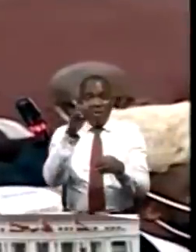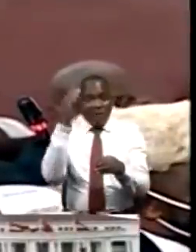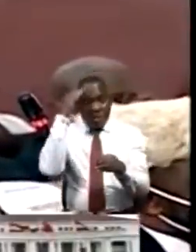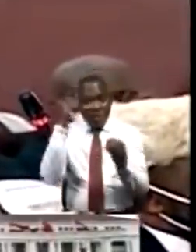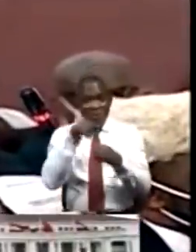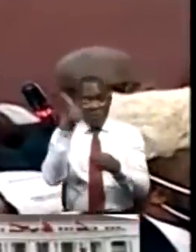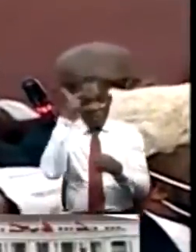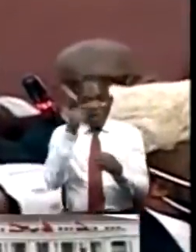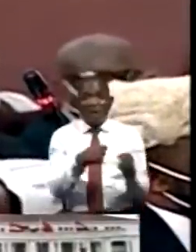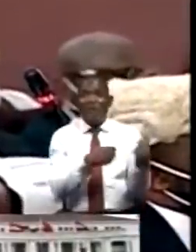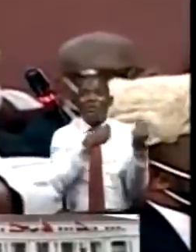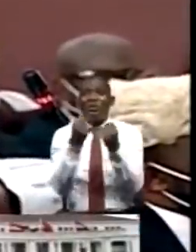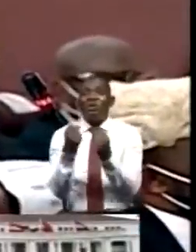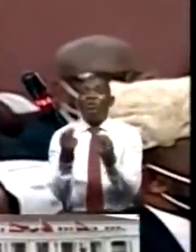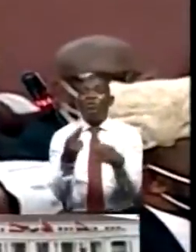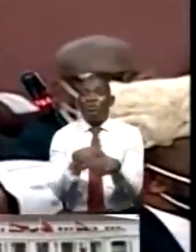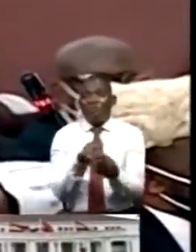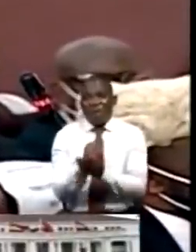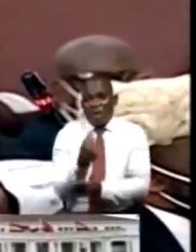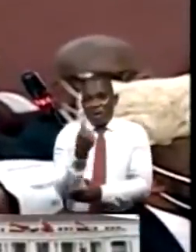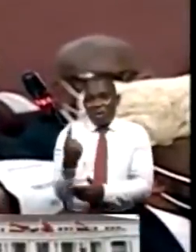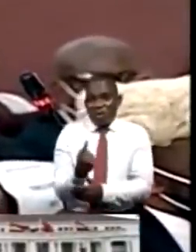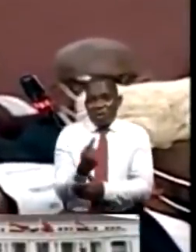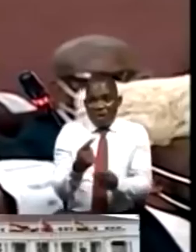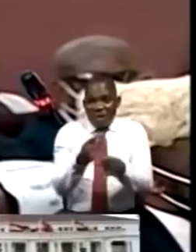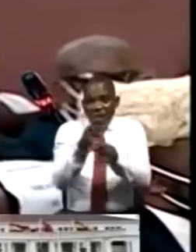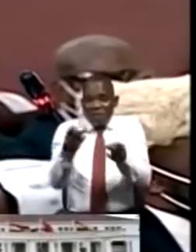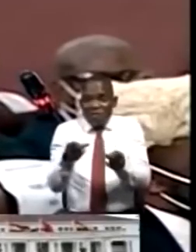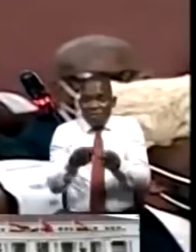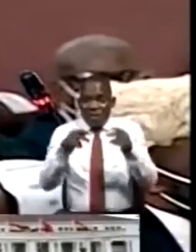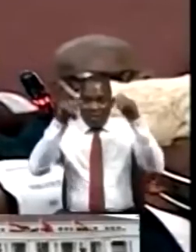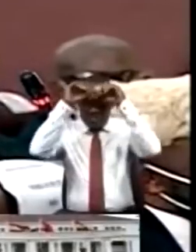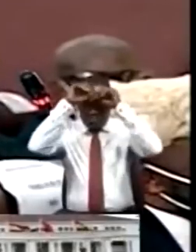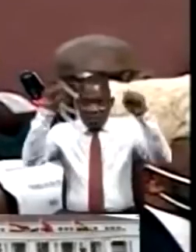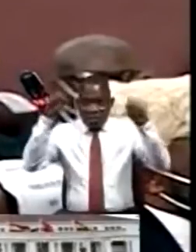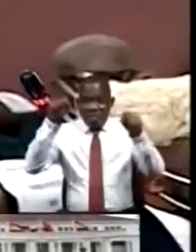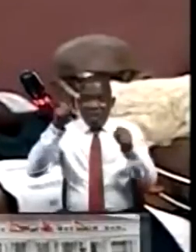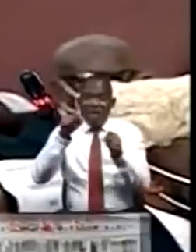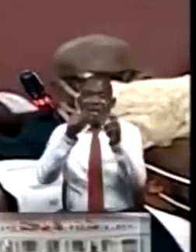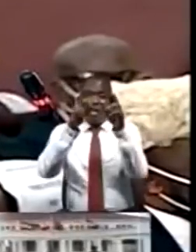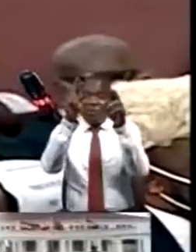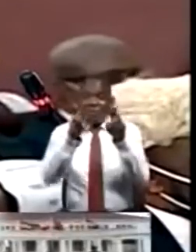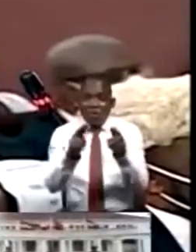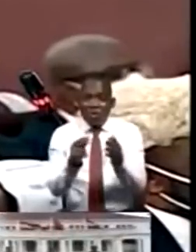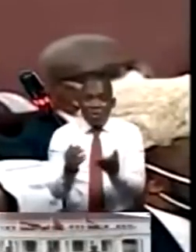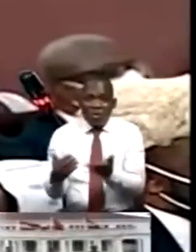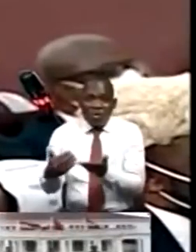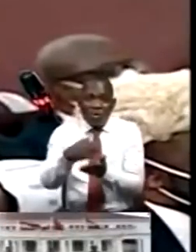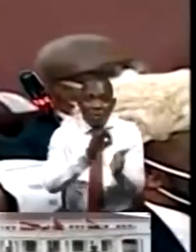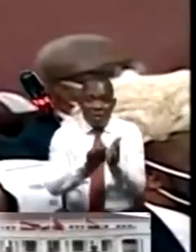only the presidential election results regional summary sheets from 12. Is that correct?